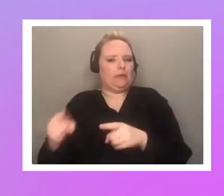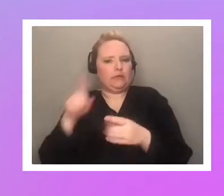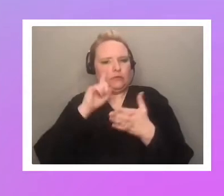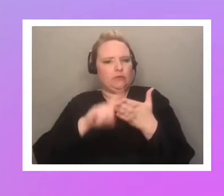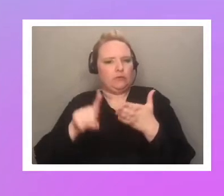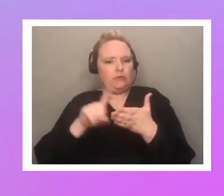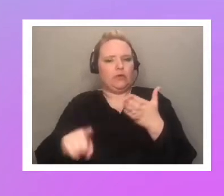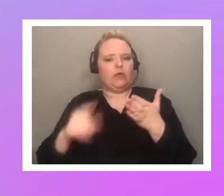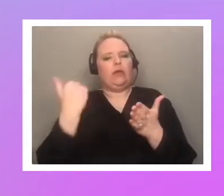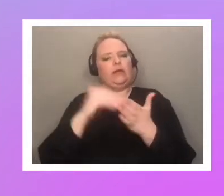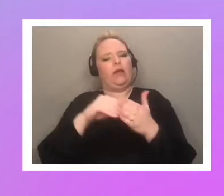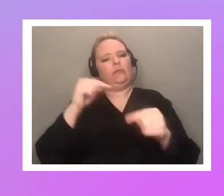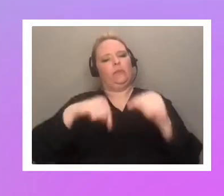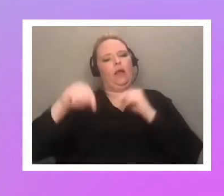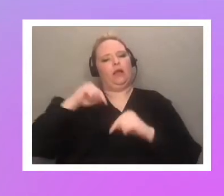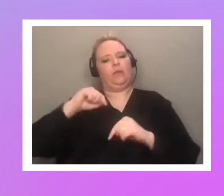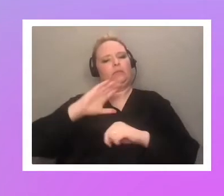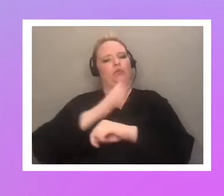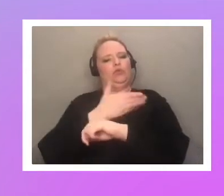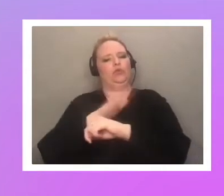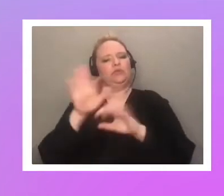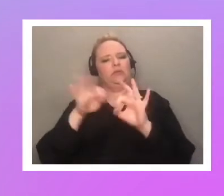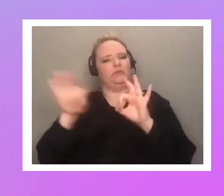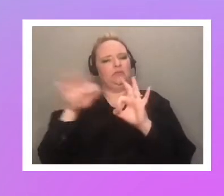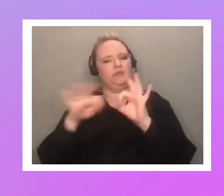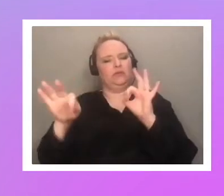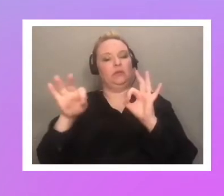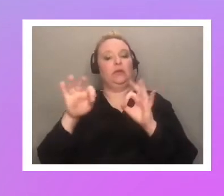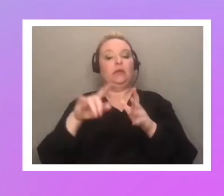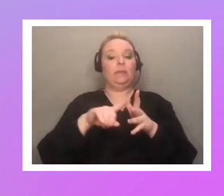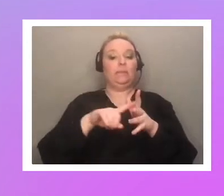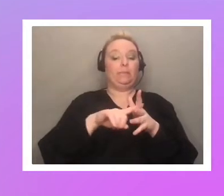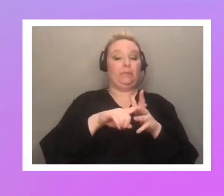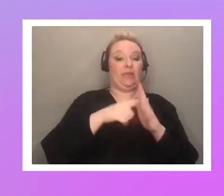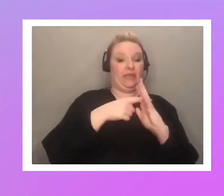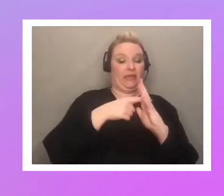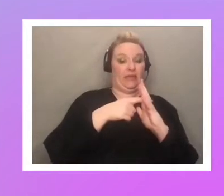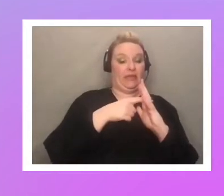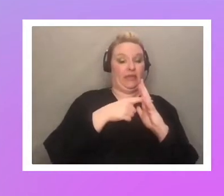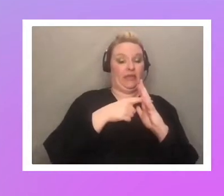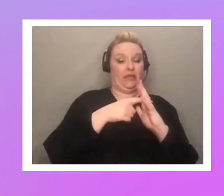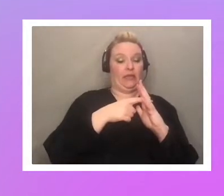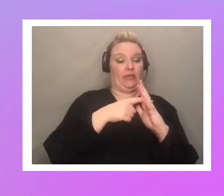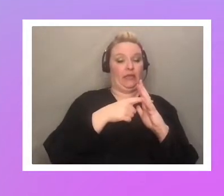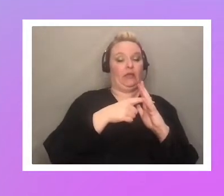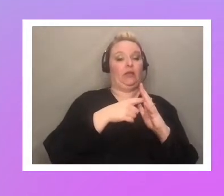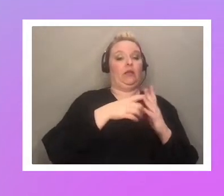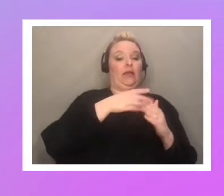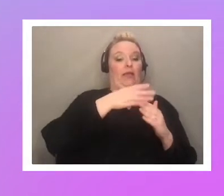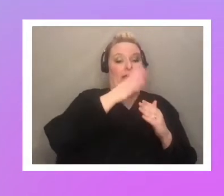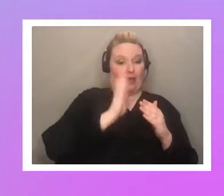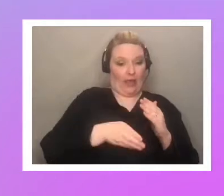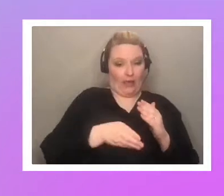lyric. The beginning or the audit in is a new beginning to